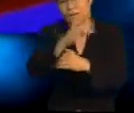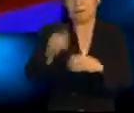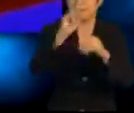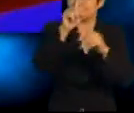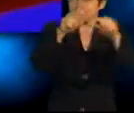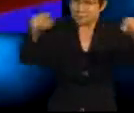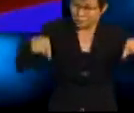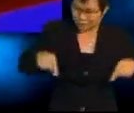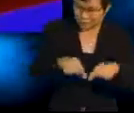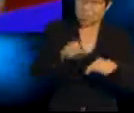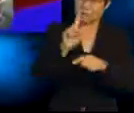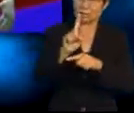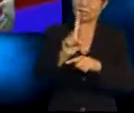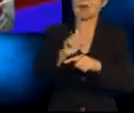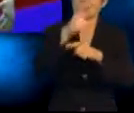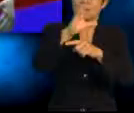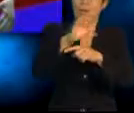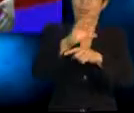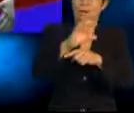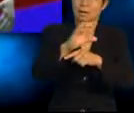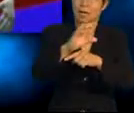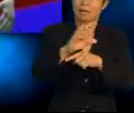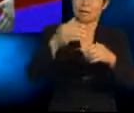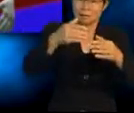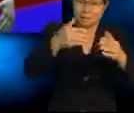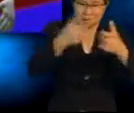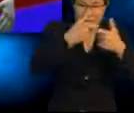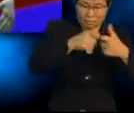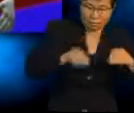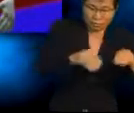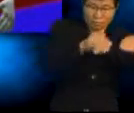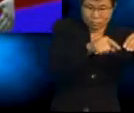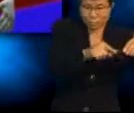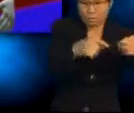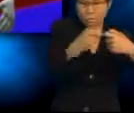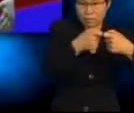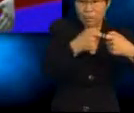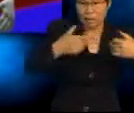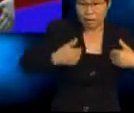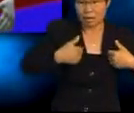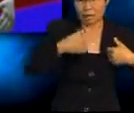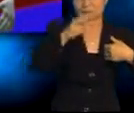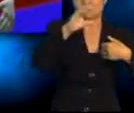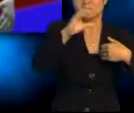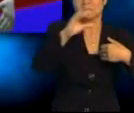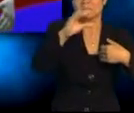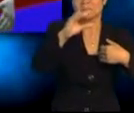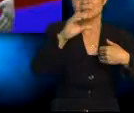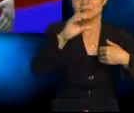loop. Current flowing through each component is the same throughout the circuit.